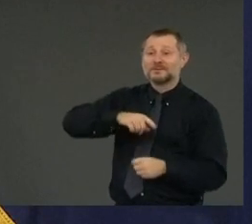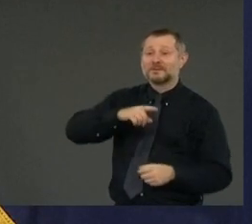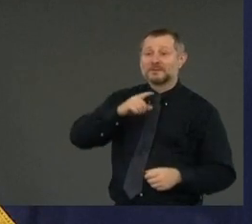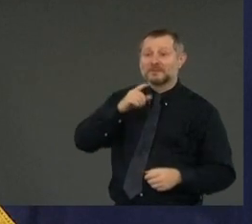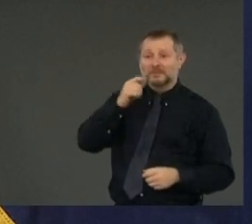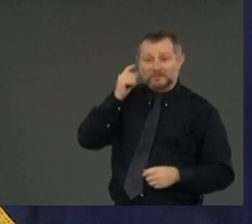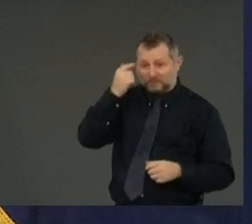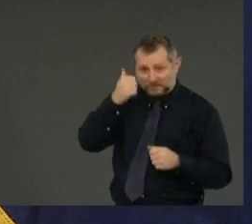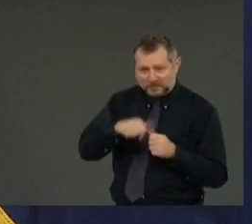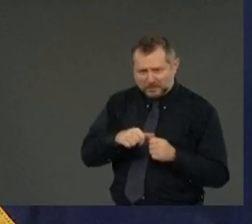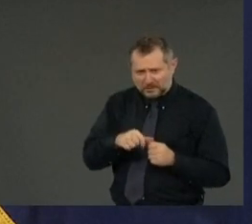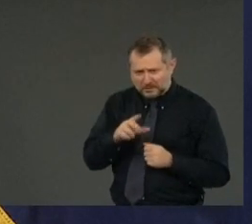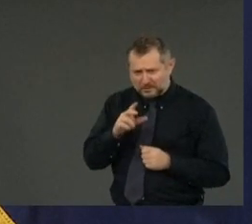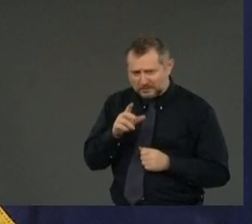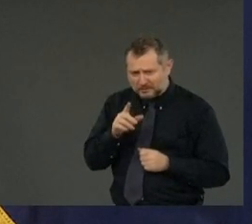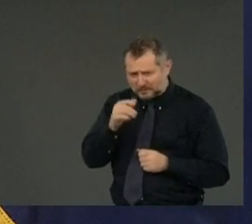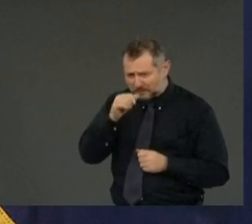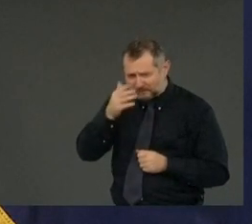day one,